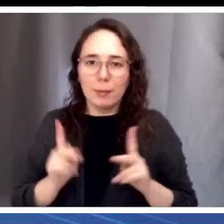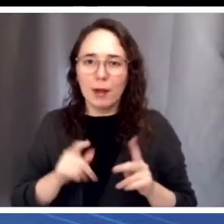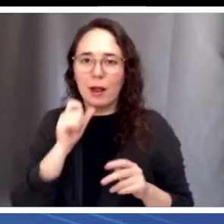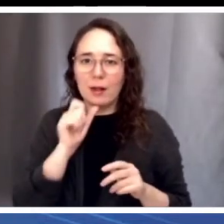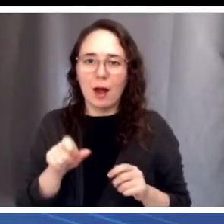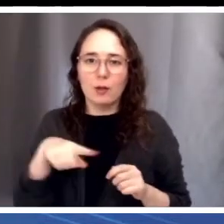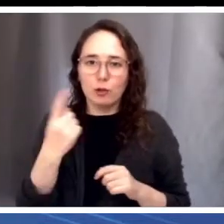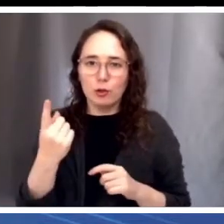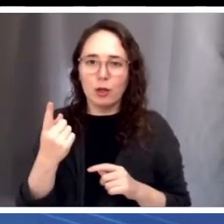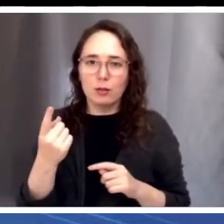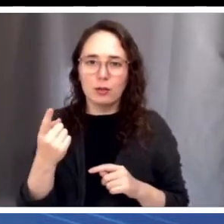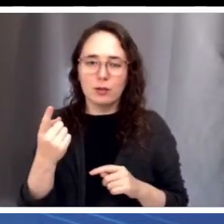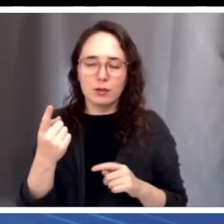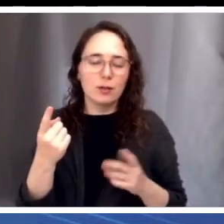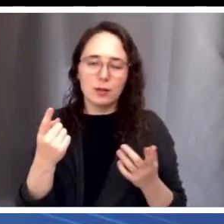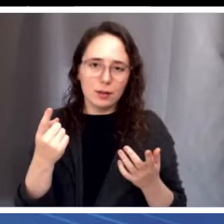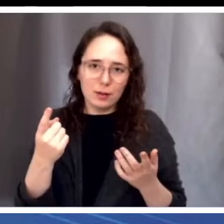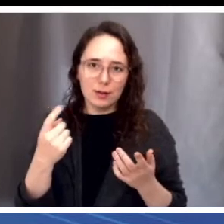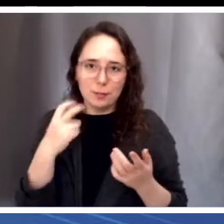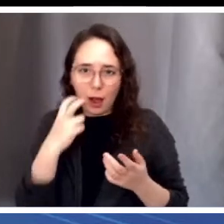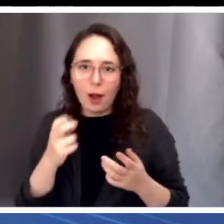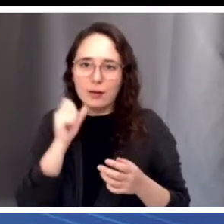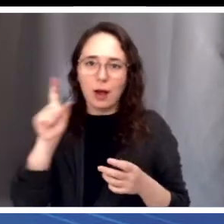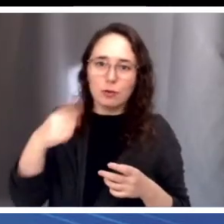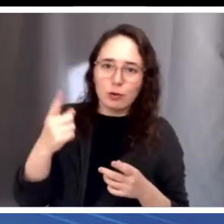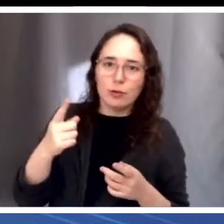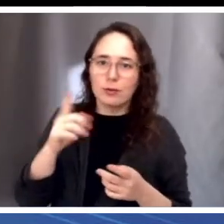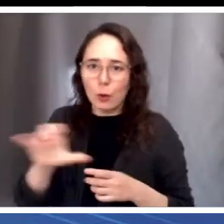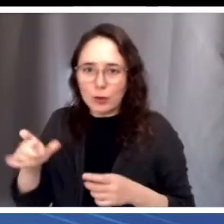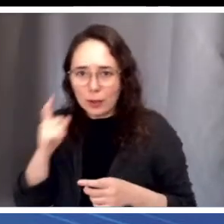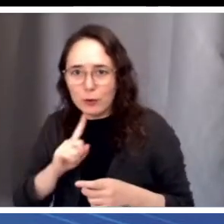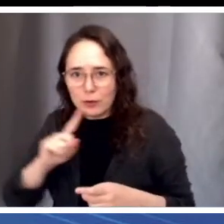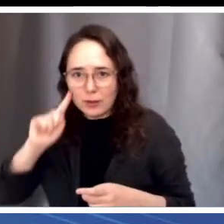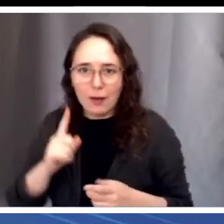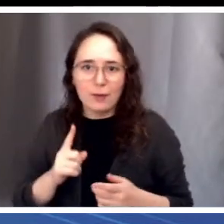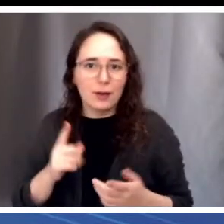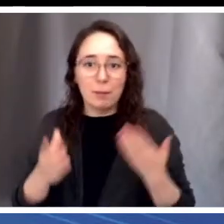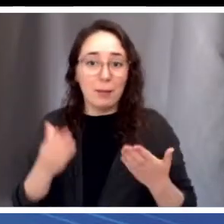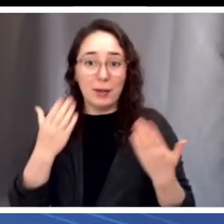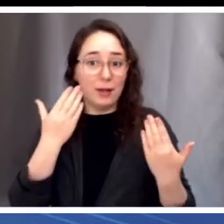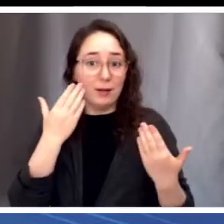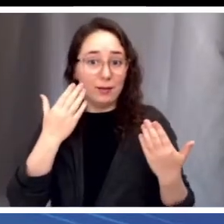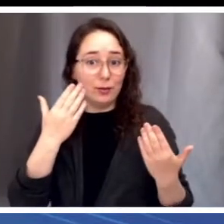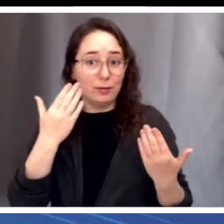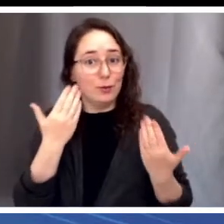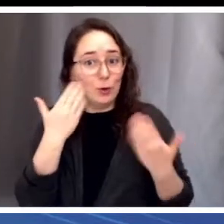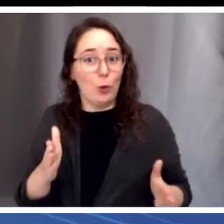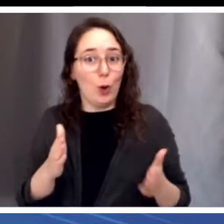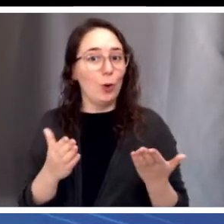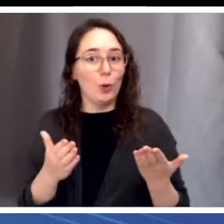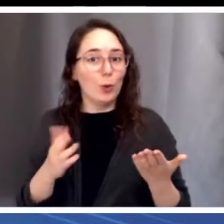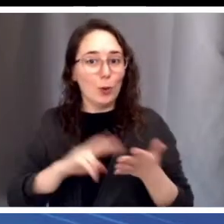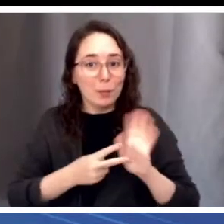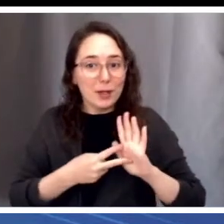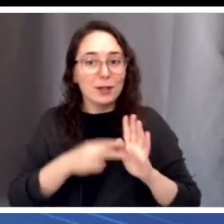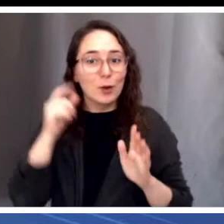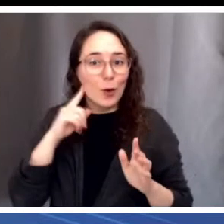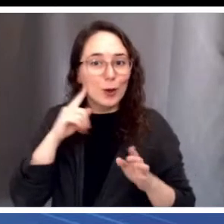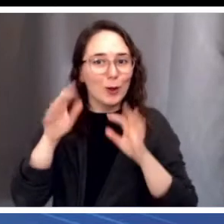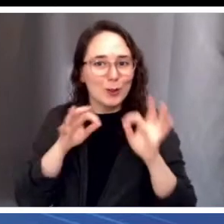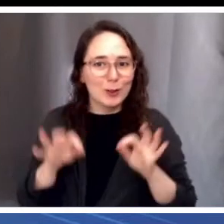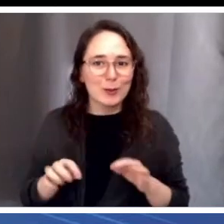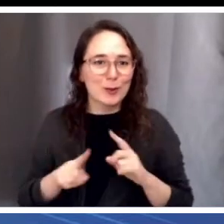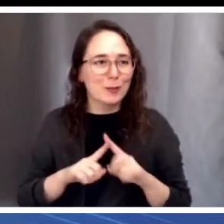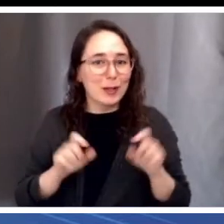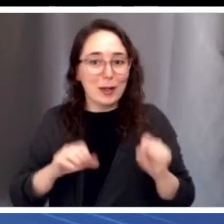maybe aren't aware of if they don't even know what audio description is. That's absolutely true. In fact, you know, I do lectures and I do